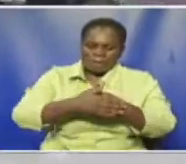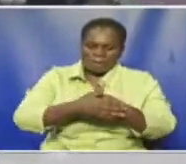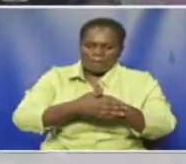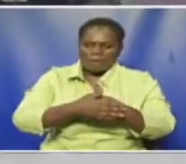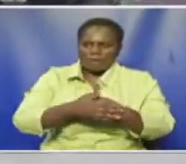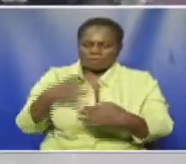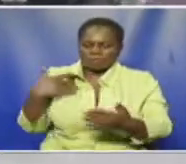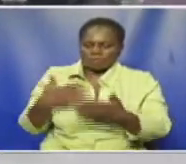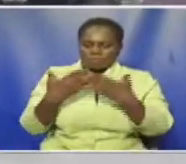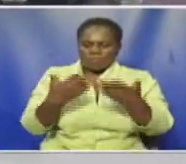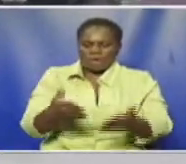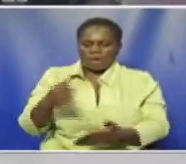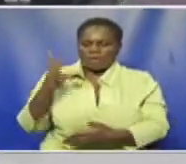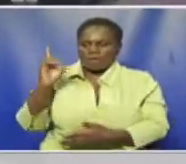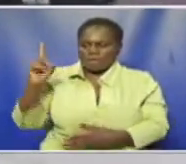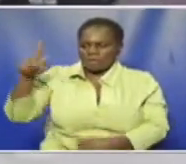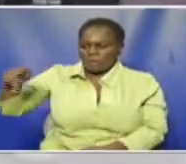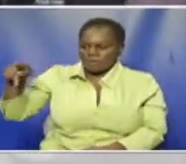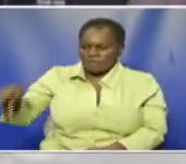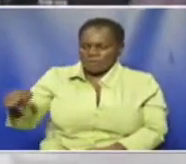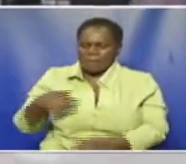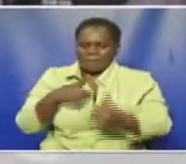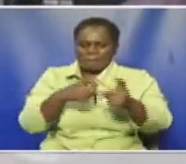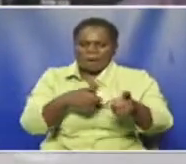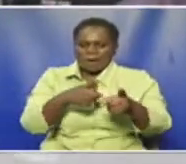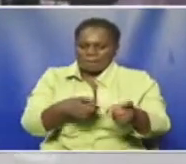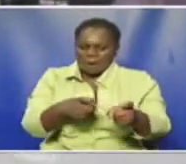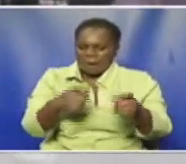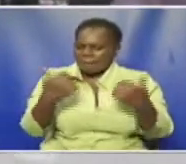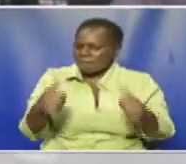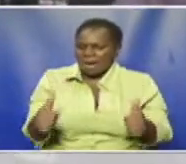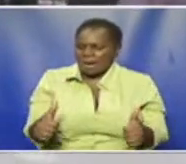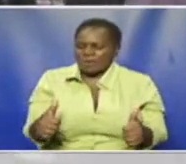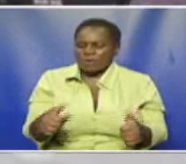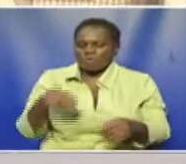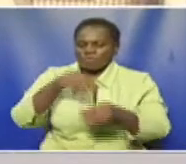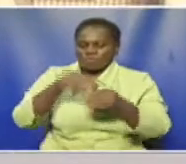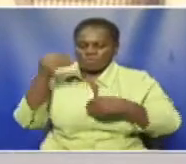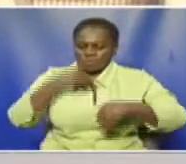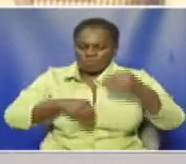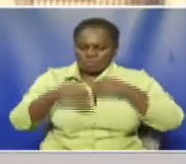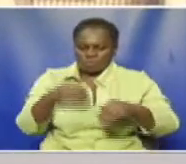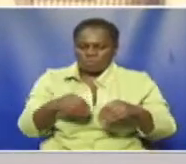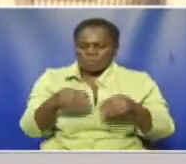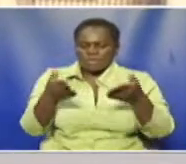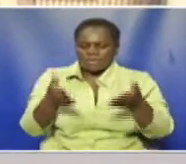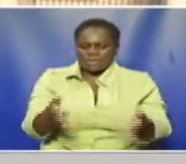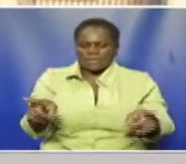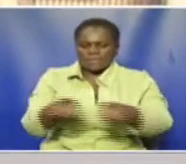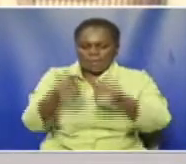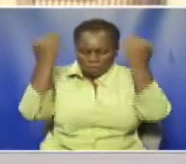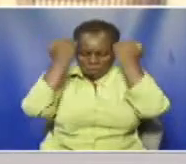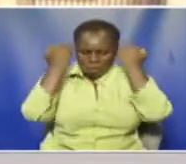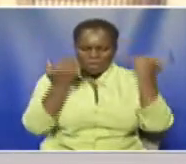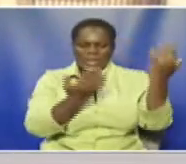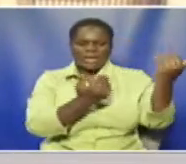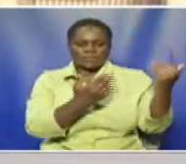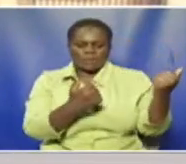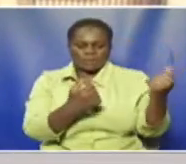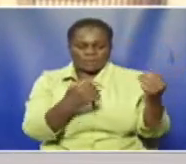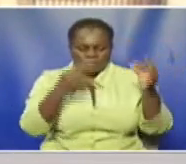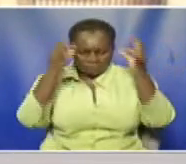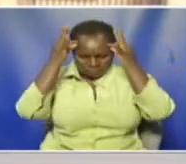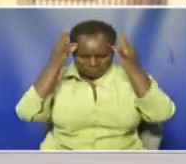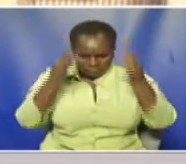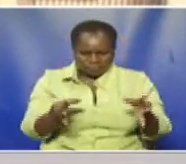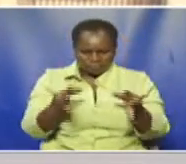Up to date, the DPP is yet to prosecute any person involved in the scandal. This even as the court is expected to give a ruling